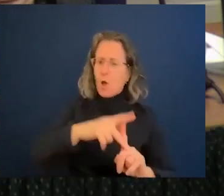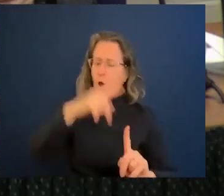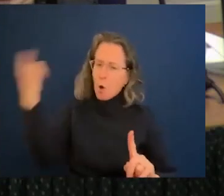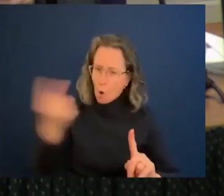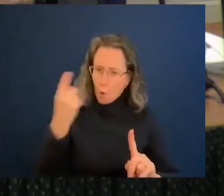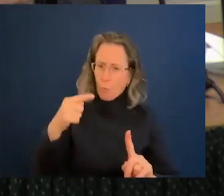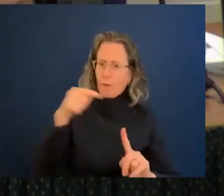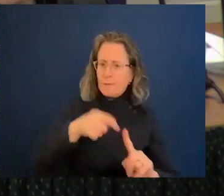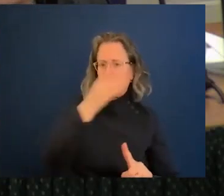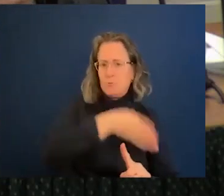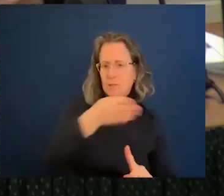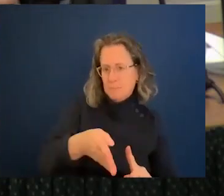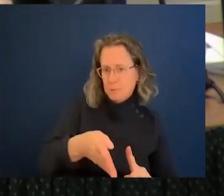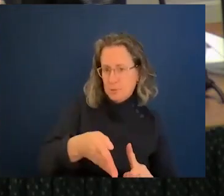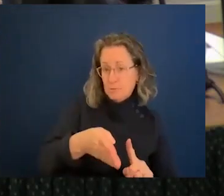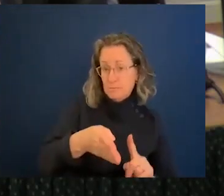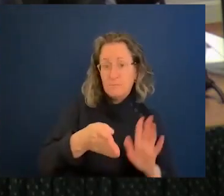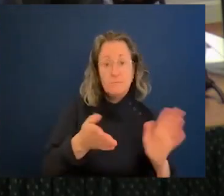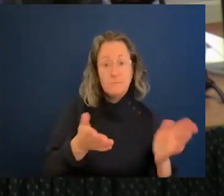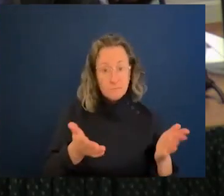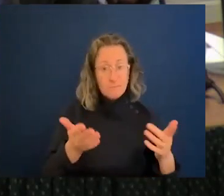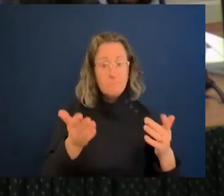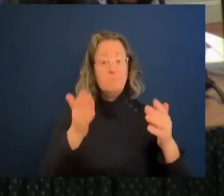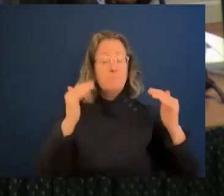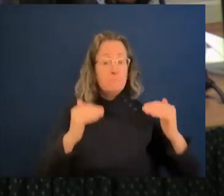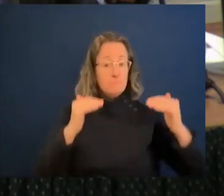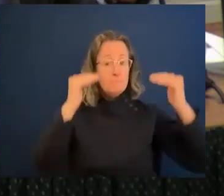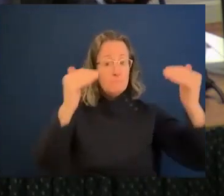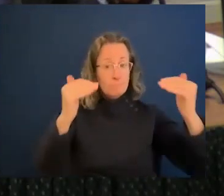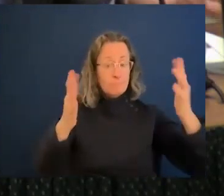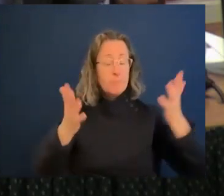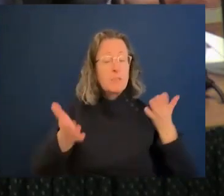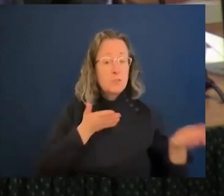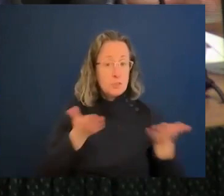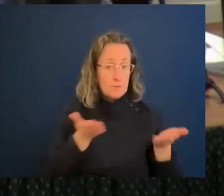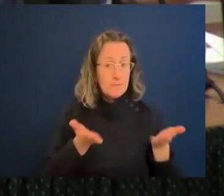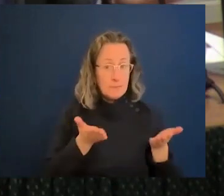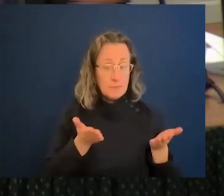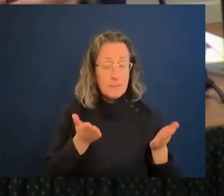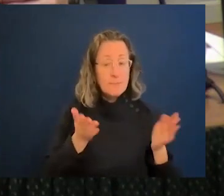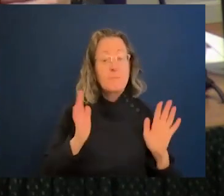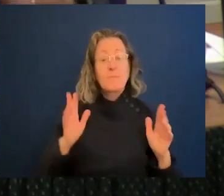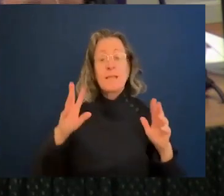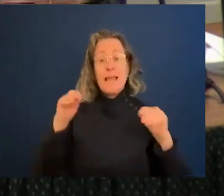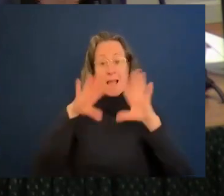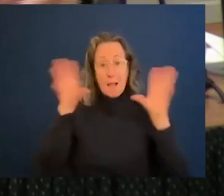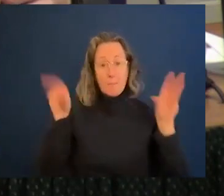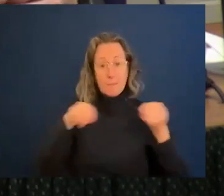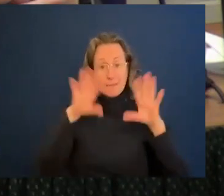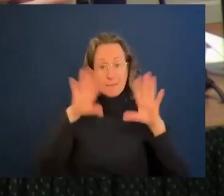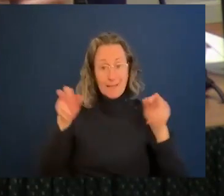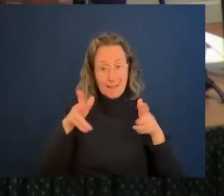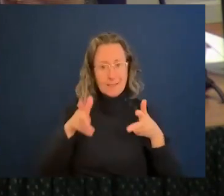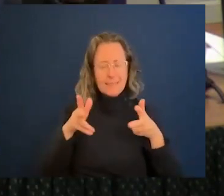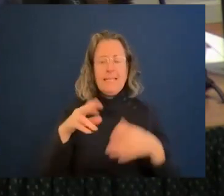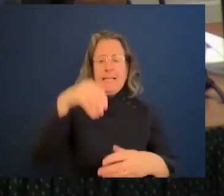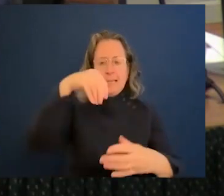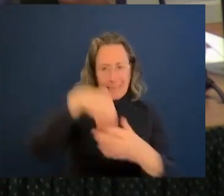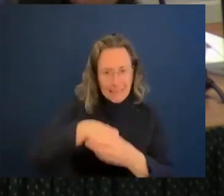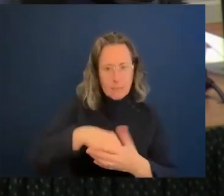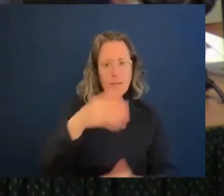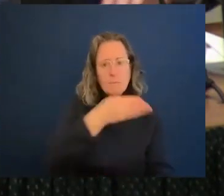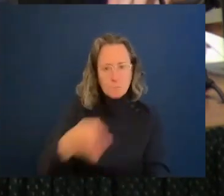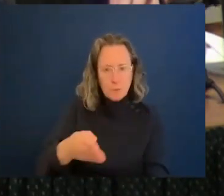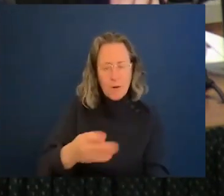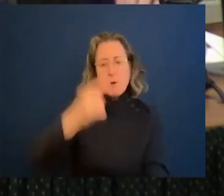service it means that the ambulances uh though are dedicated to being in Brattleboro and ready to